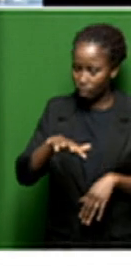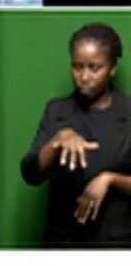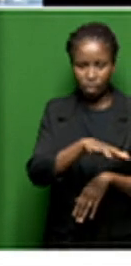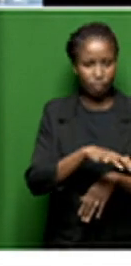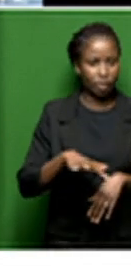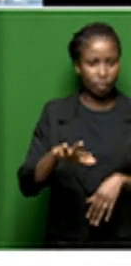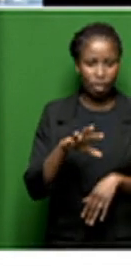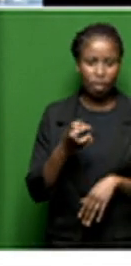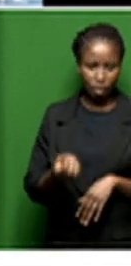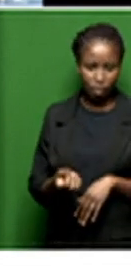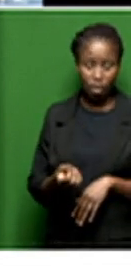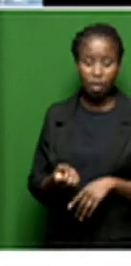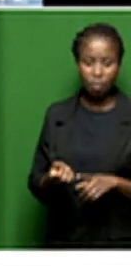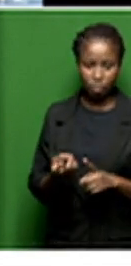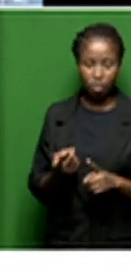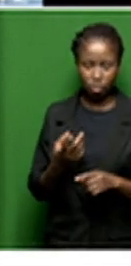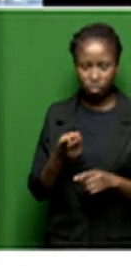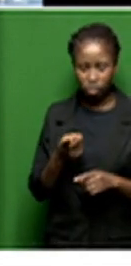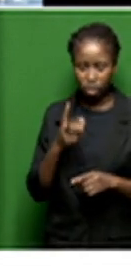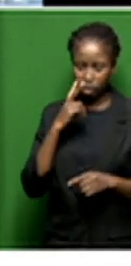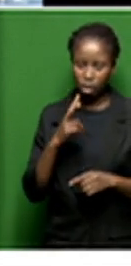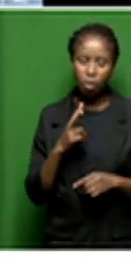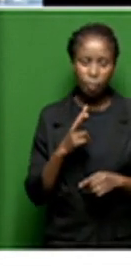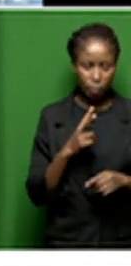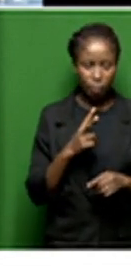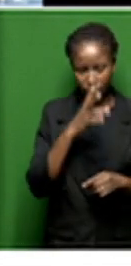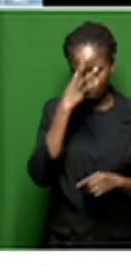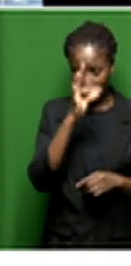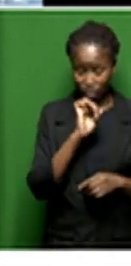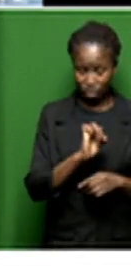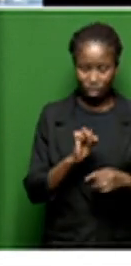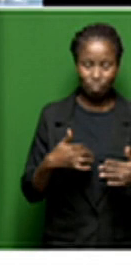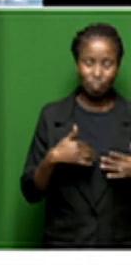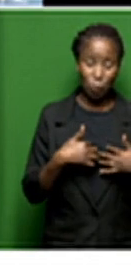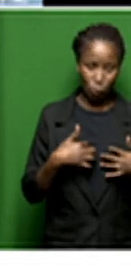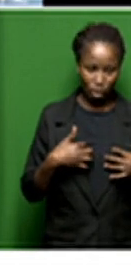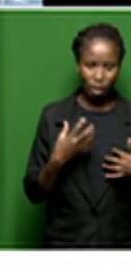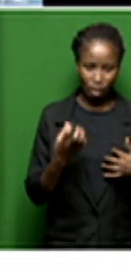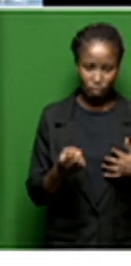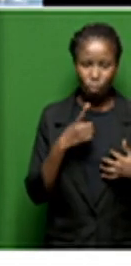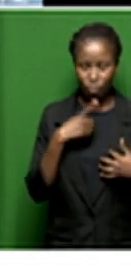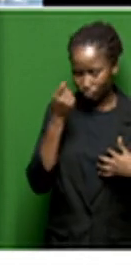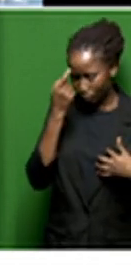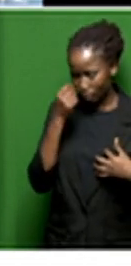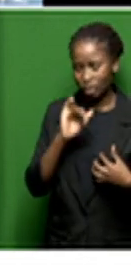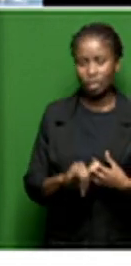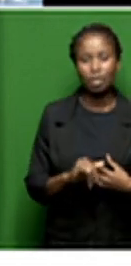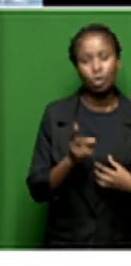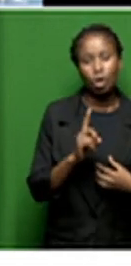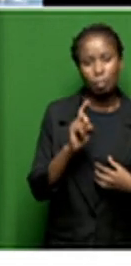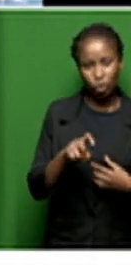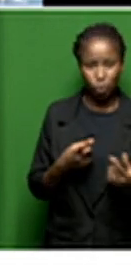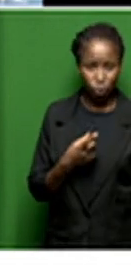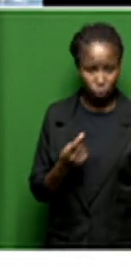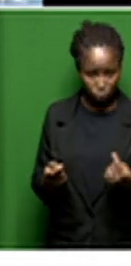aren't increasing, they're plateauing. And that's a very worrying sign for government. I think government understand this and they're attempting to do